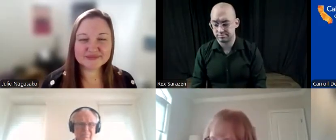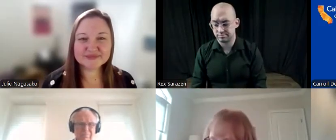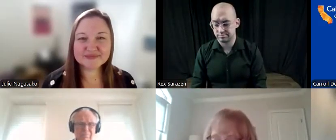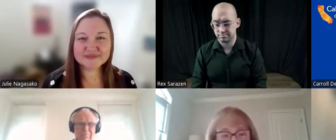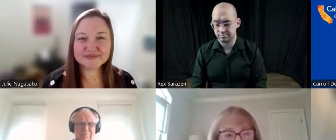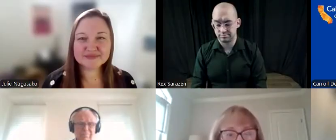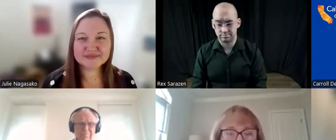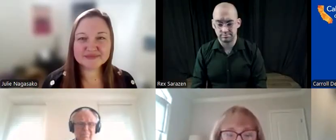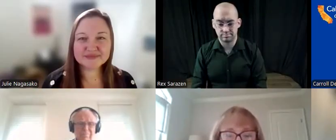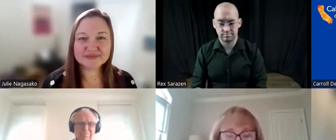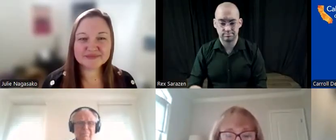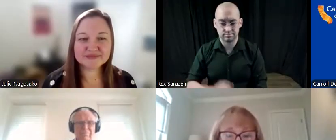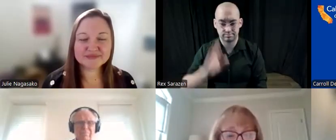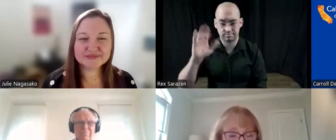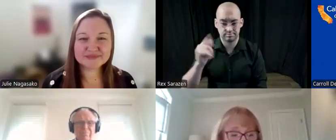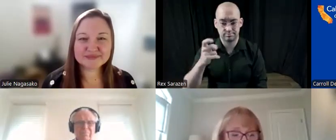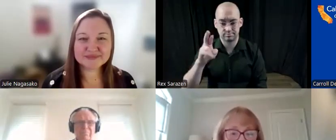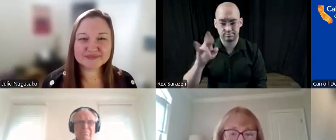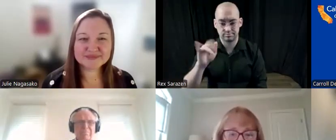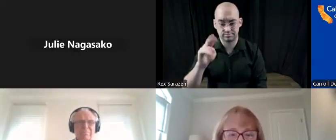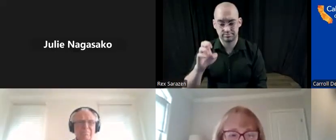Hi, Catherine. Ooh.